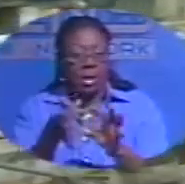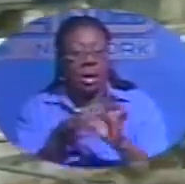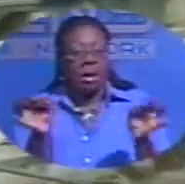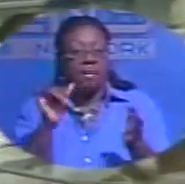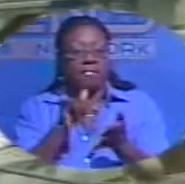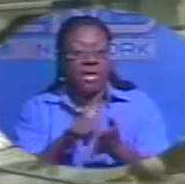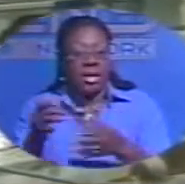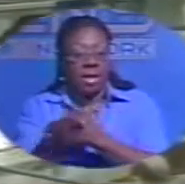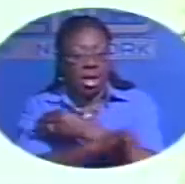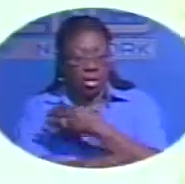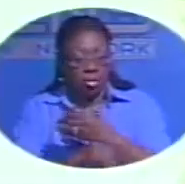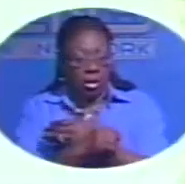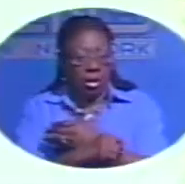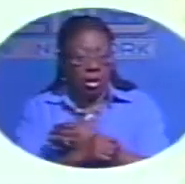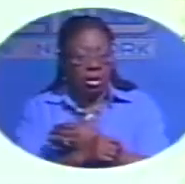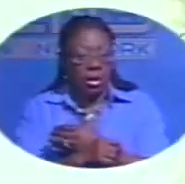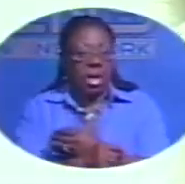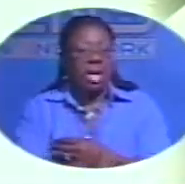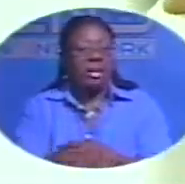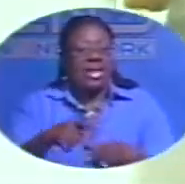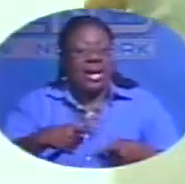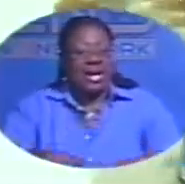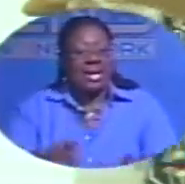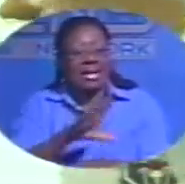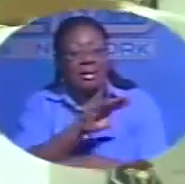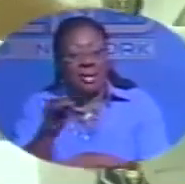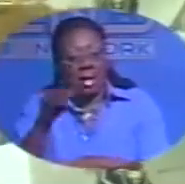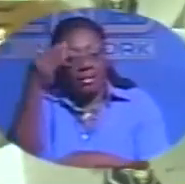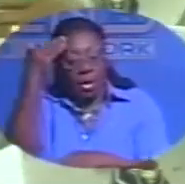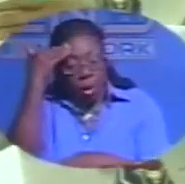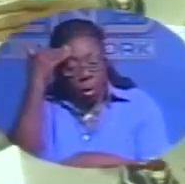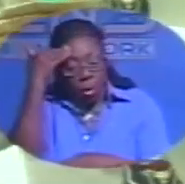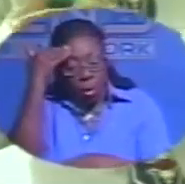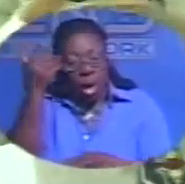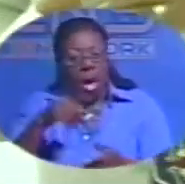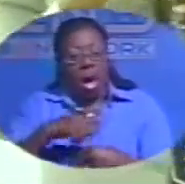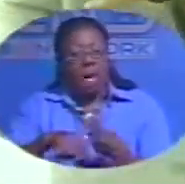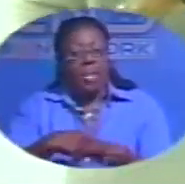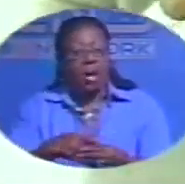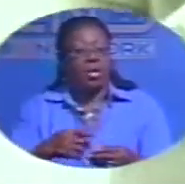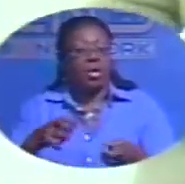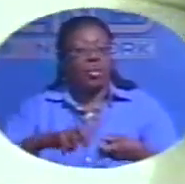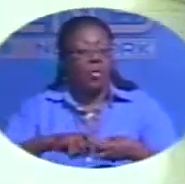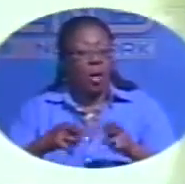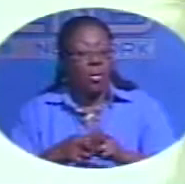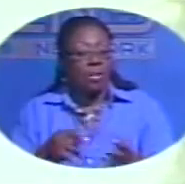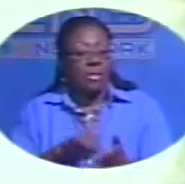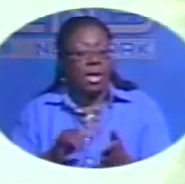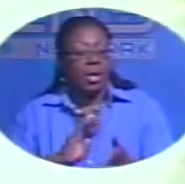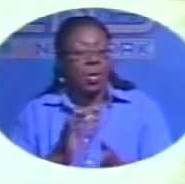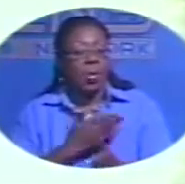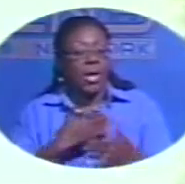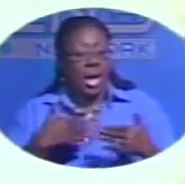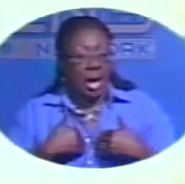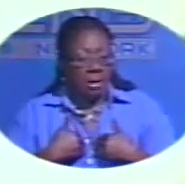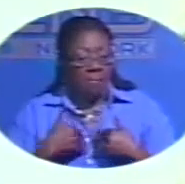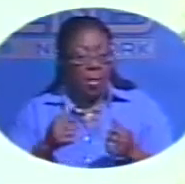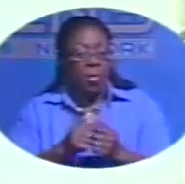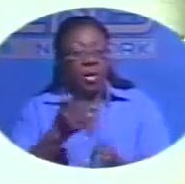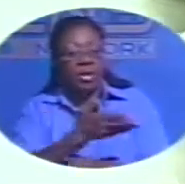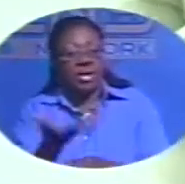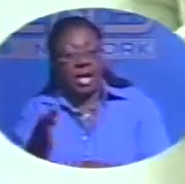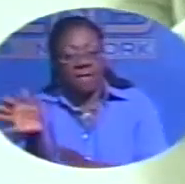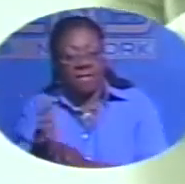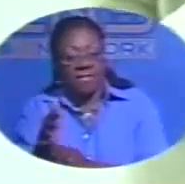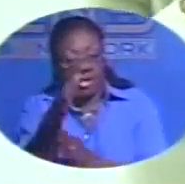are aware of the problems we face from their nationals and seek to partner with them to